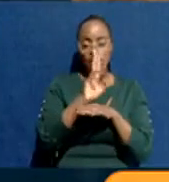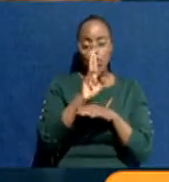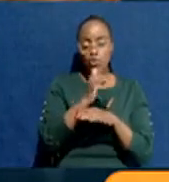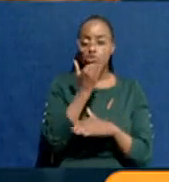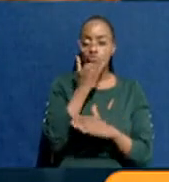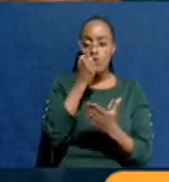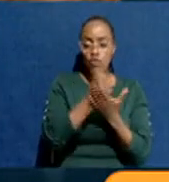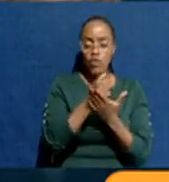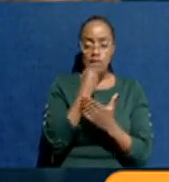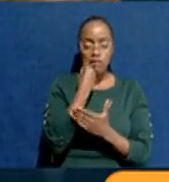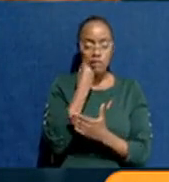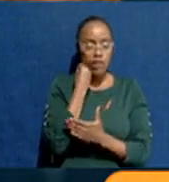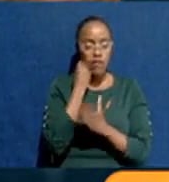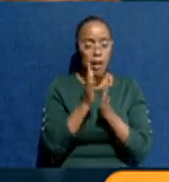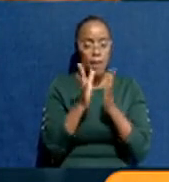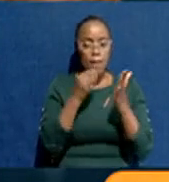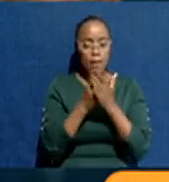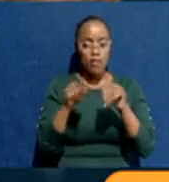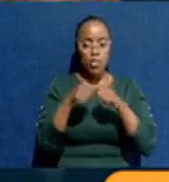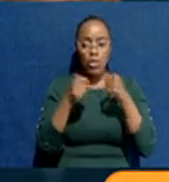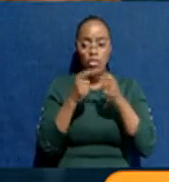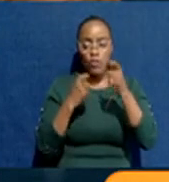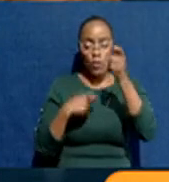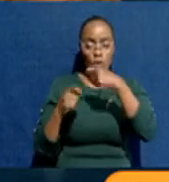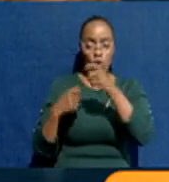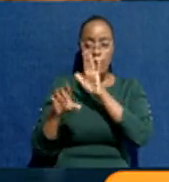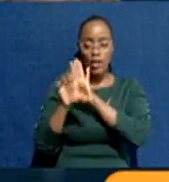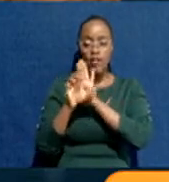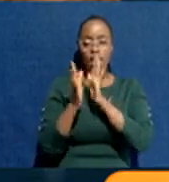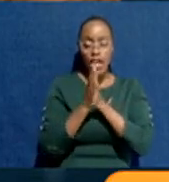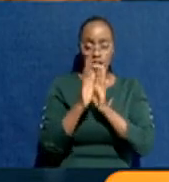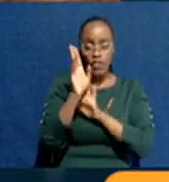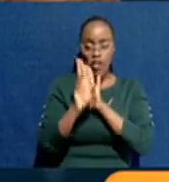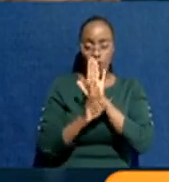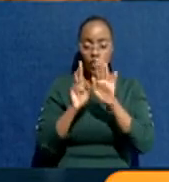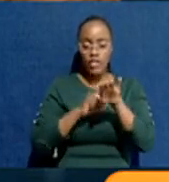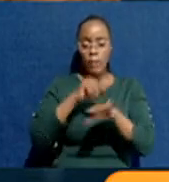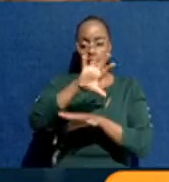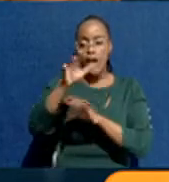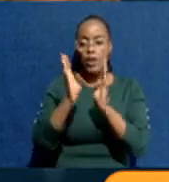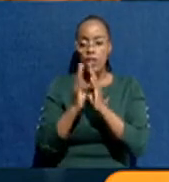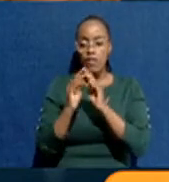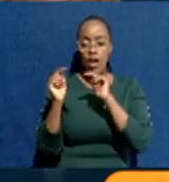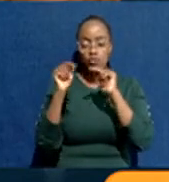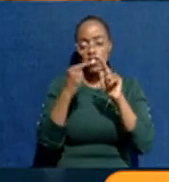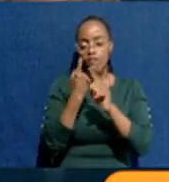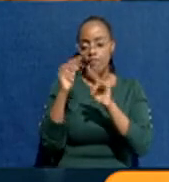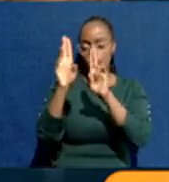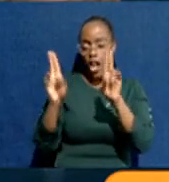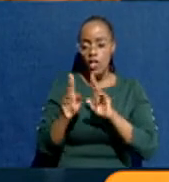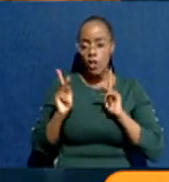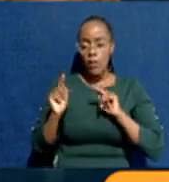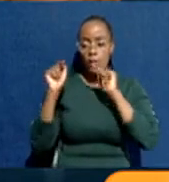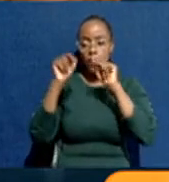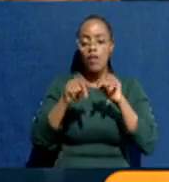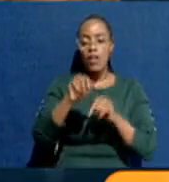office, embezzlement of public funds and violation of procurement laws and regulations during a county event attended by diplomats. The